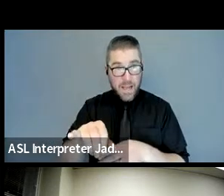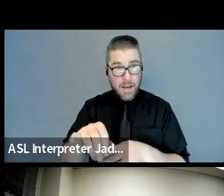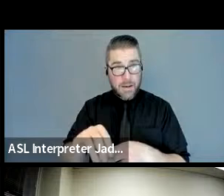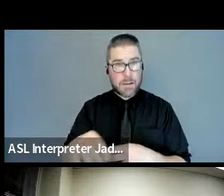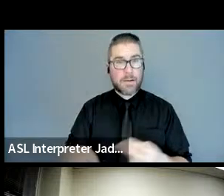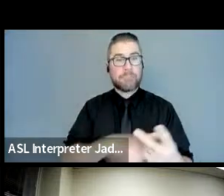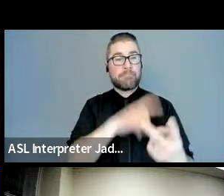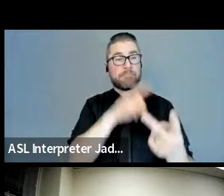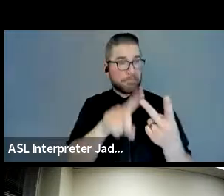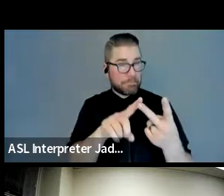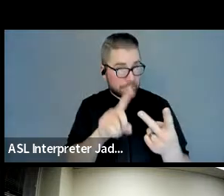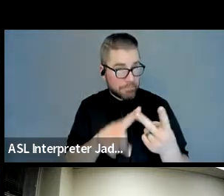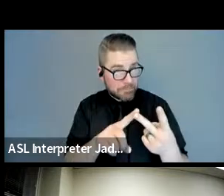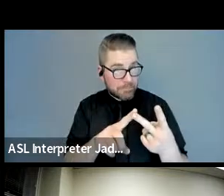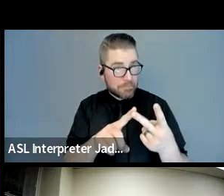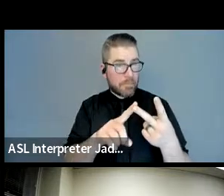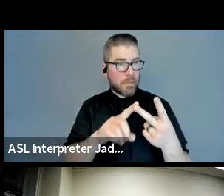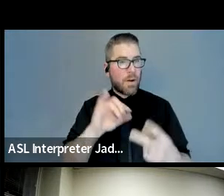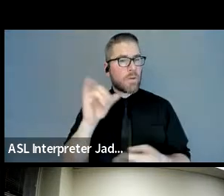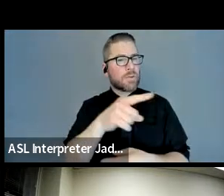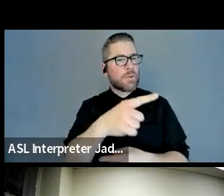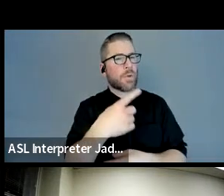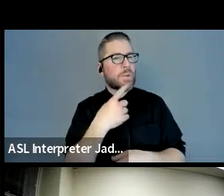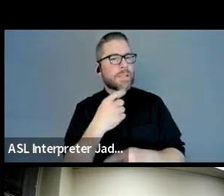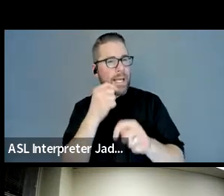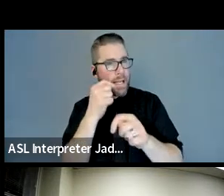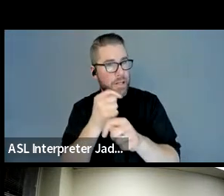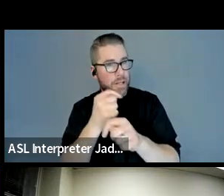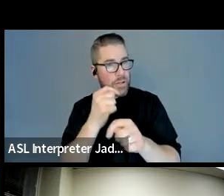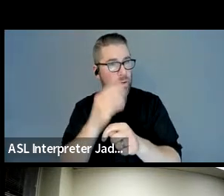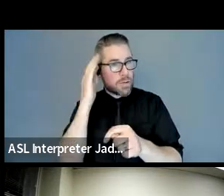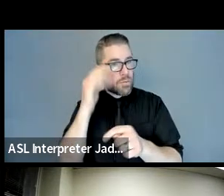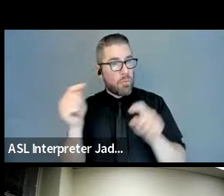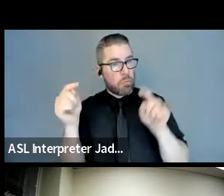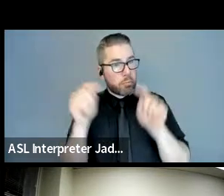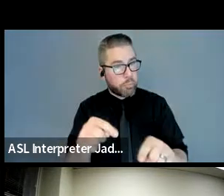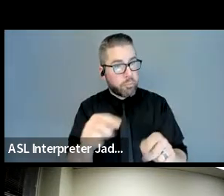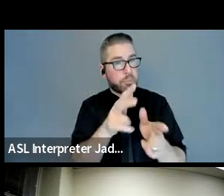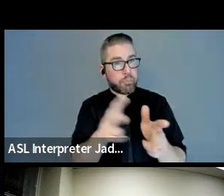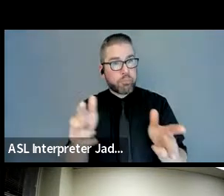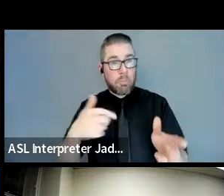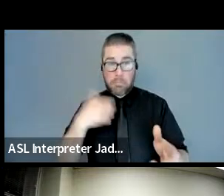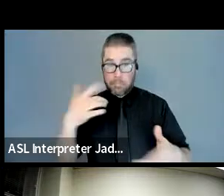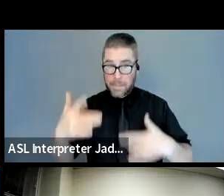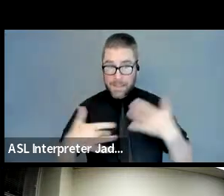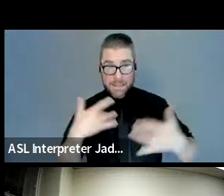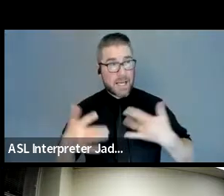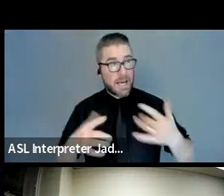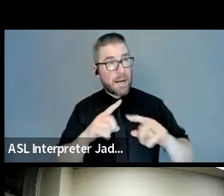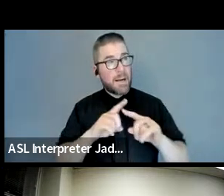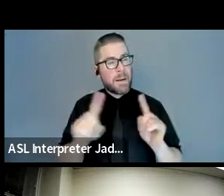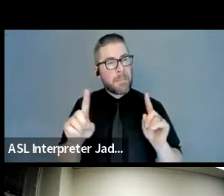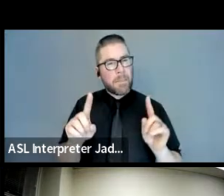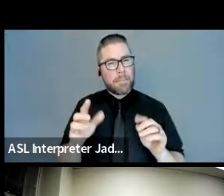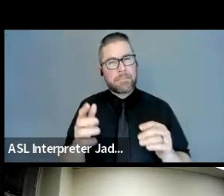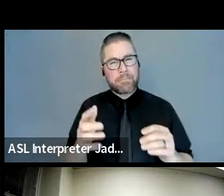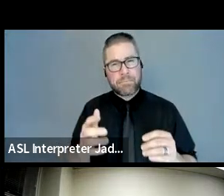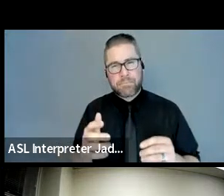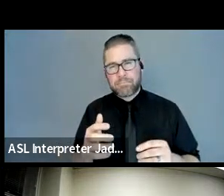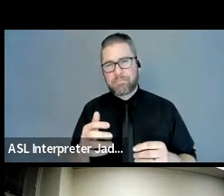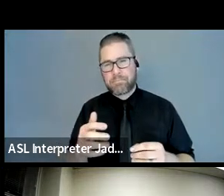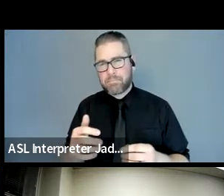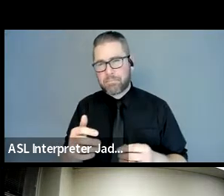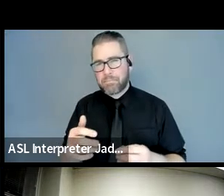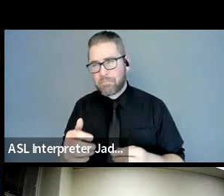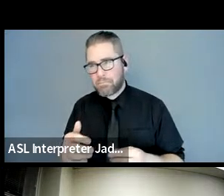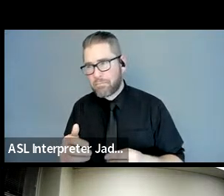about your trucks that is coming, which I'm very excited about. Are we going as 50% knowing that,